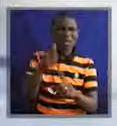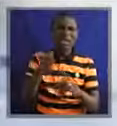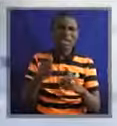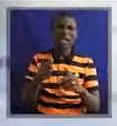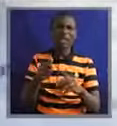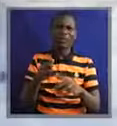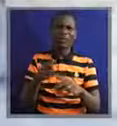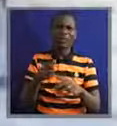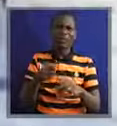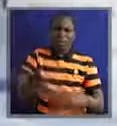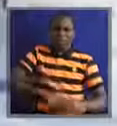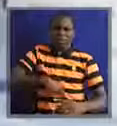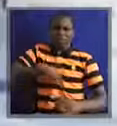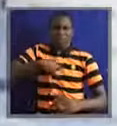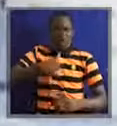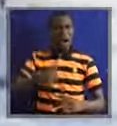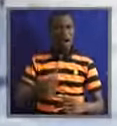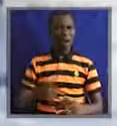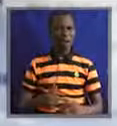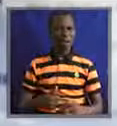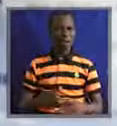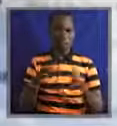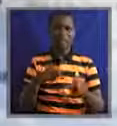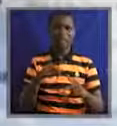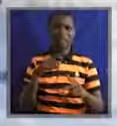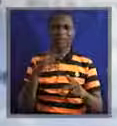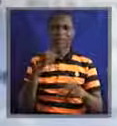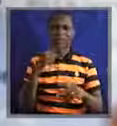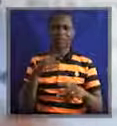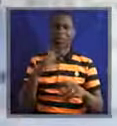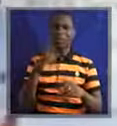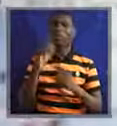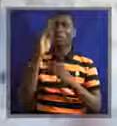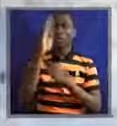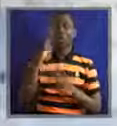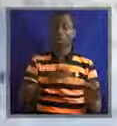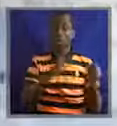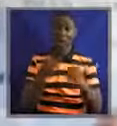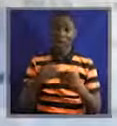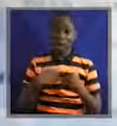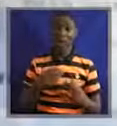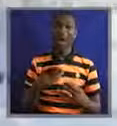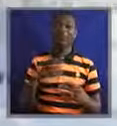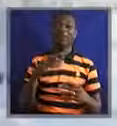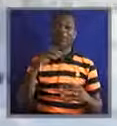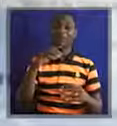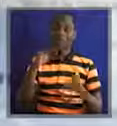more, you know. Obia was so fitting your meal to me, or can some some three cass and bitch or now some more can I no cran as a forno. So person who